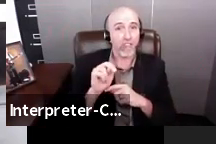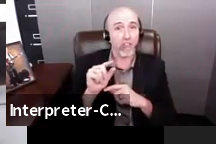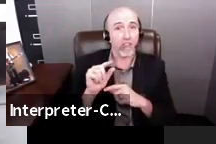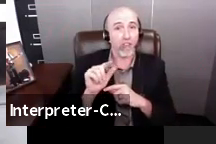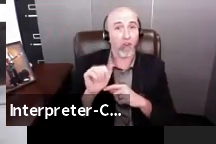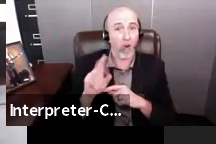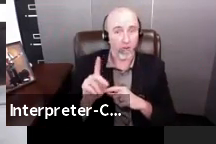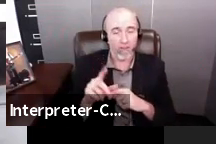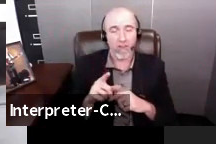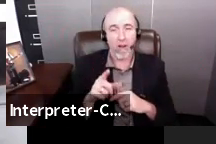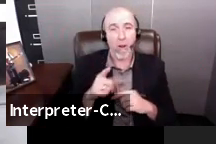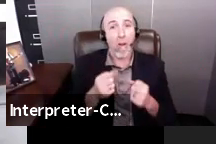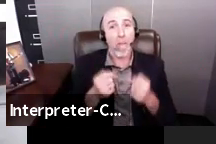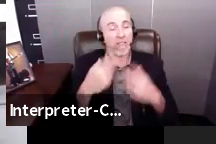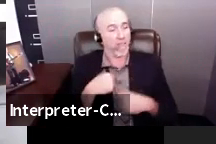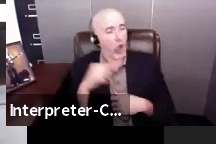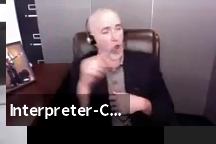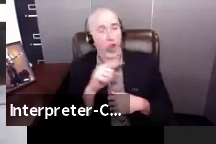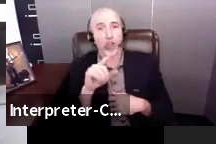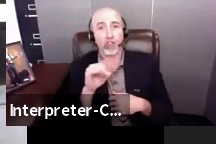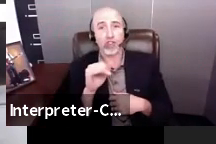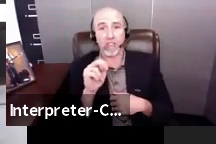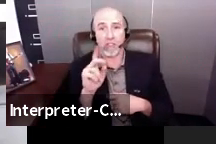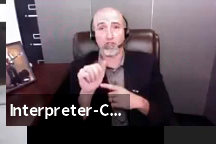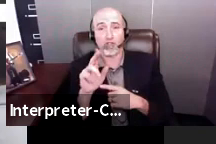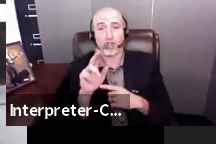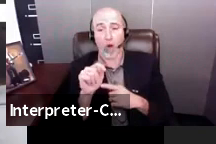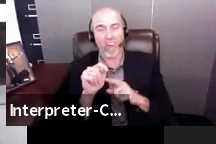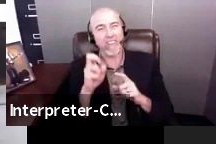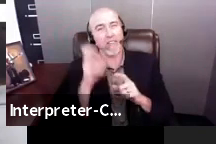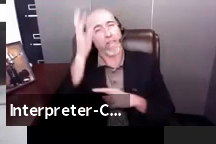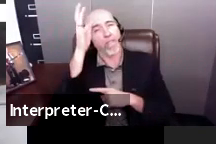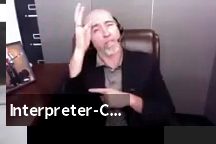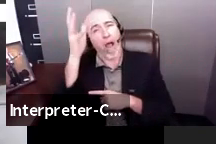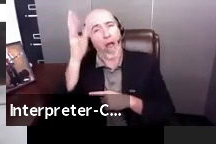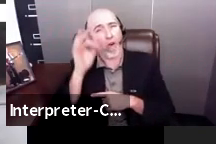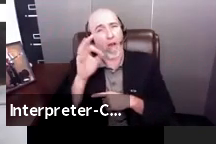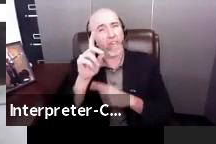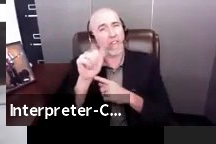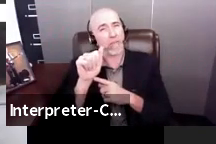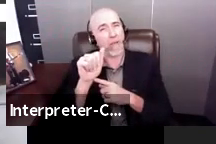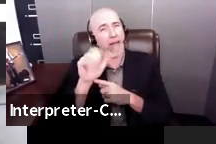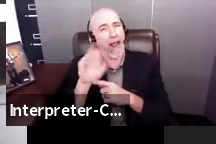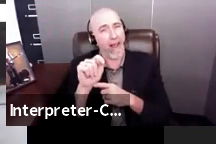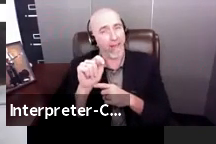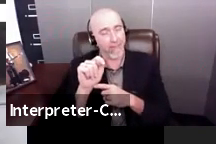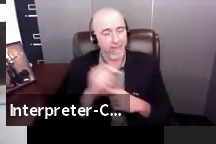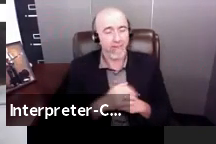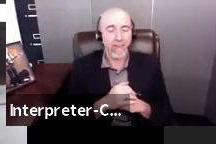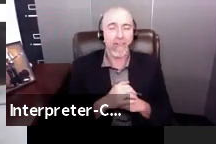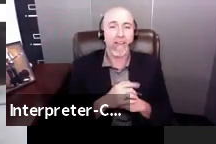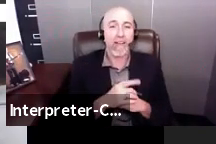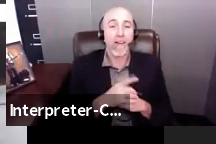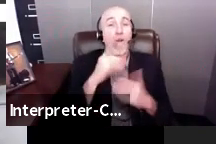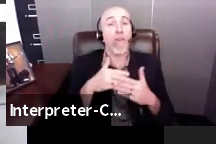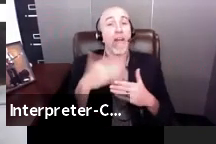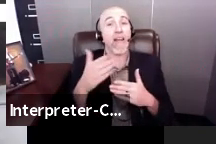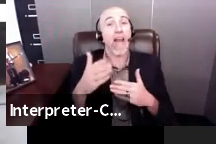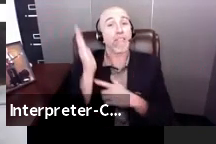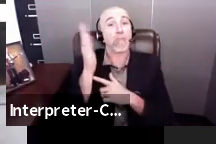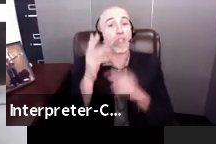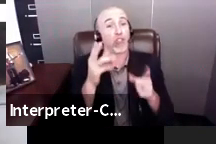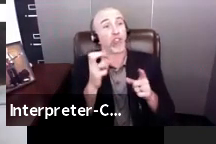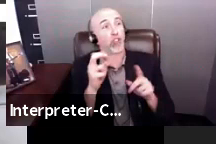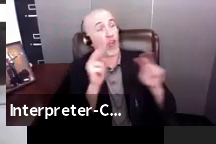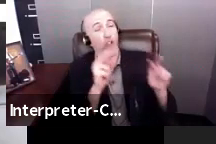Most of us regard Justin Dart as the father of the Americans with Disabilities Act. For our next speaker, she considers